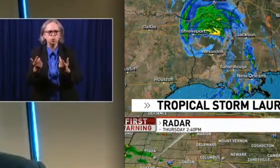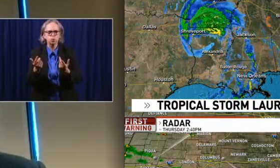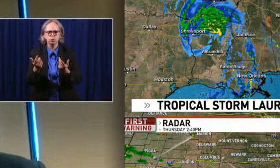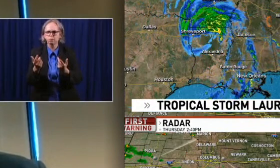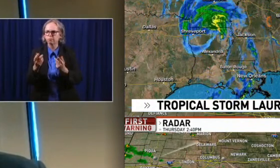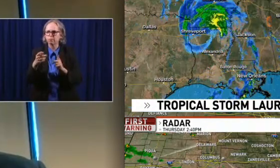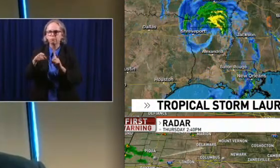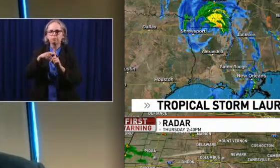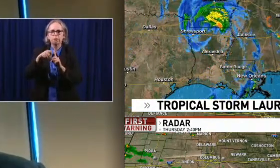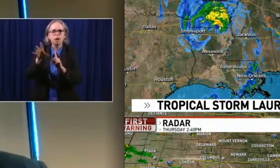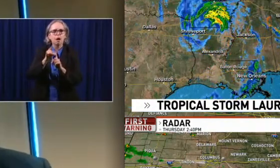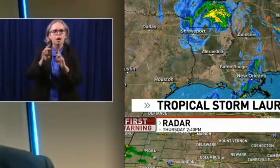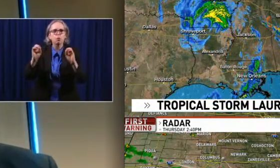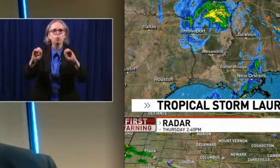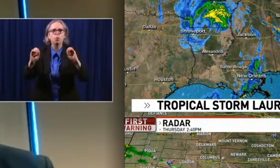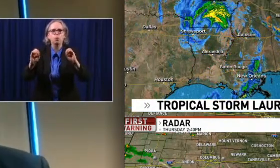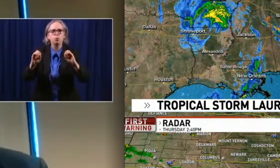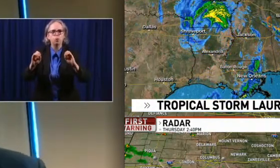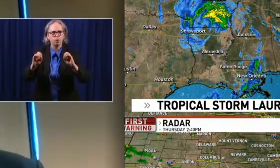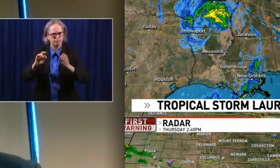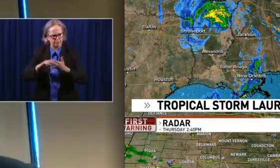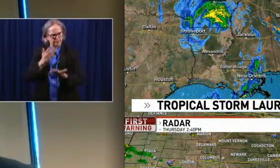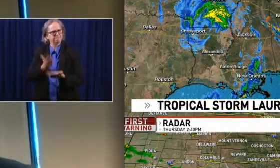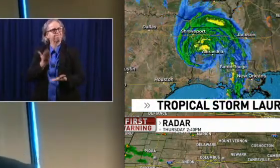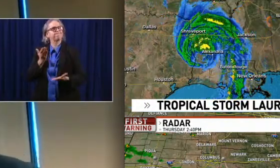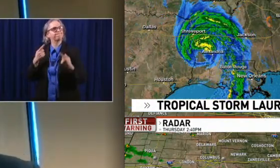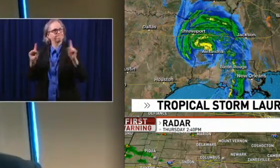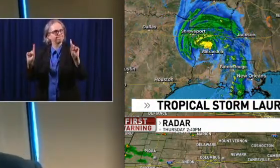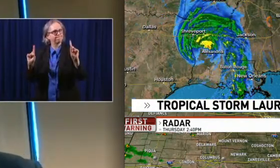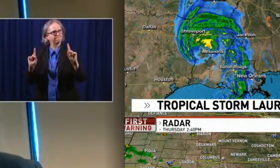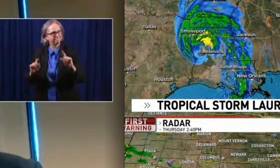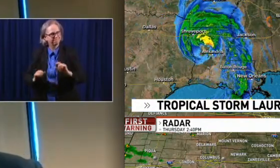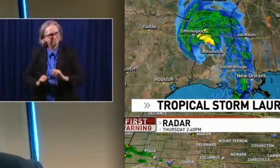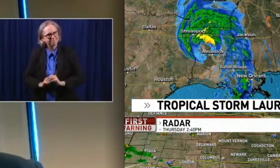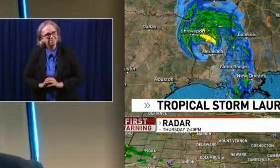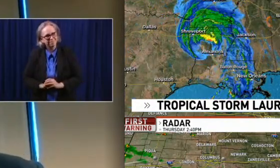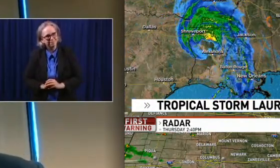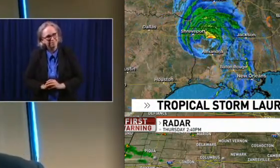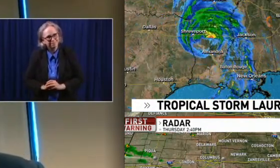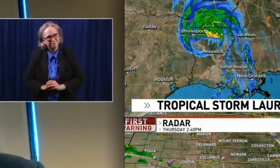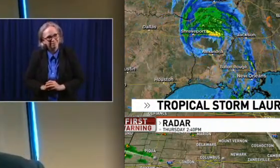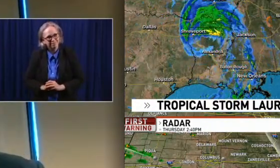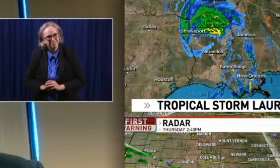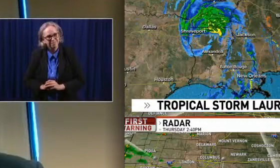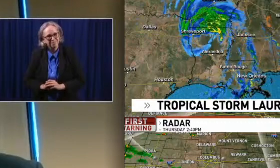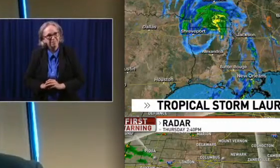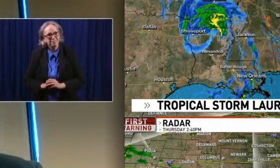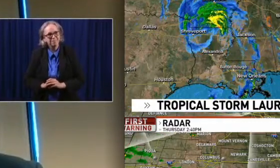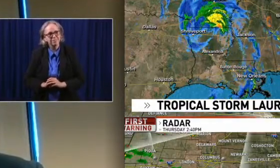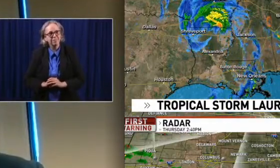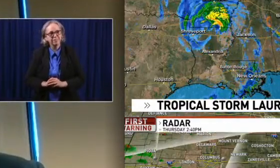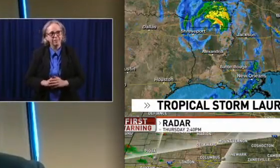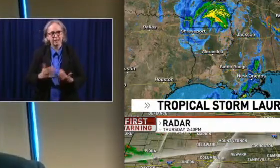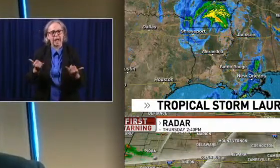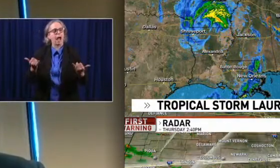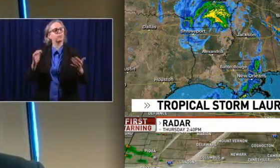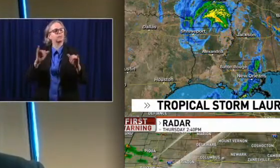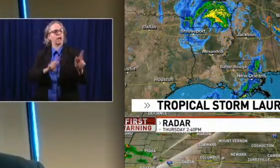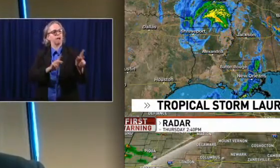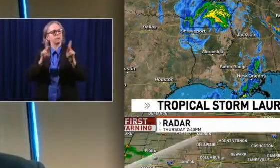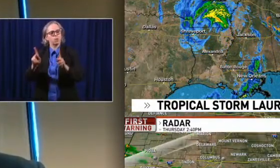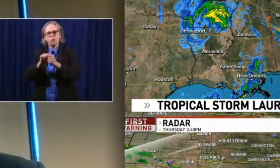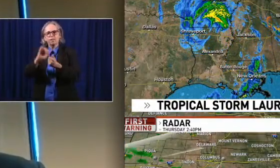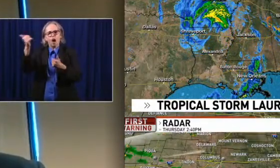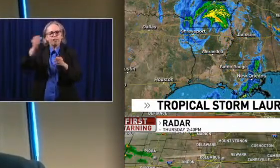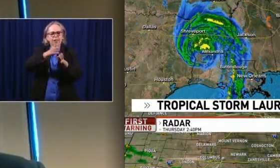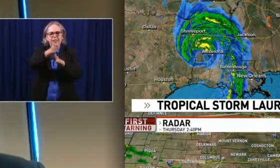about that. That gave us an opportunity to outfit physically to accommodate other workforce programs and also